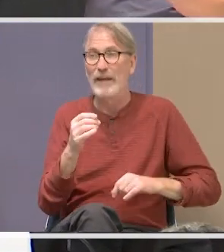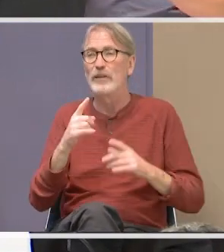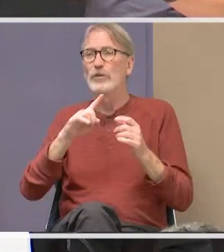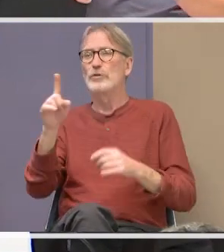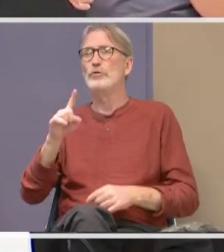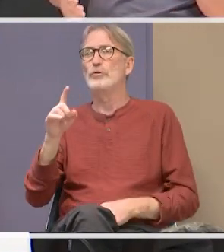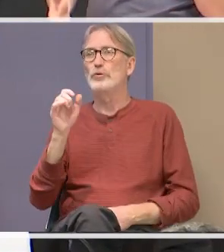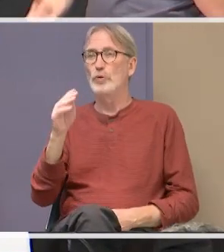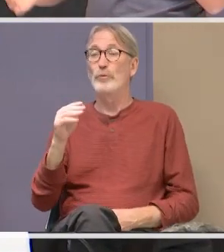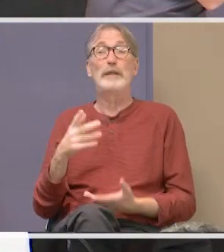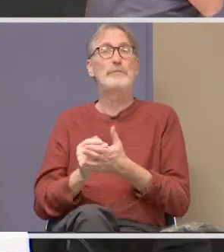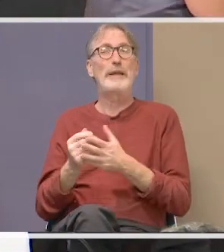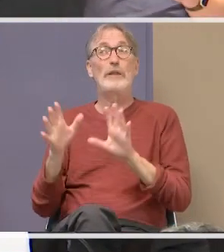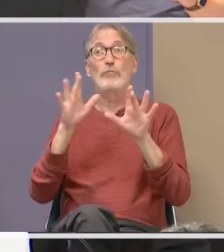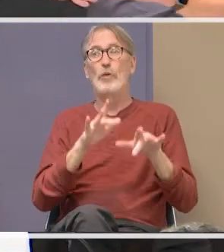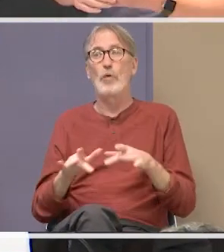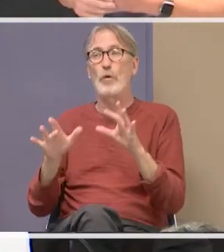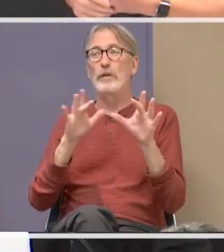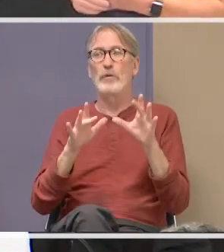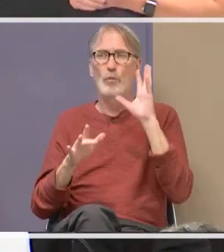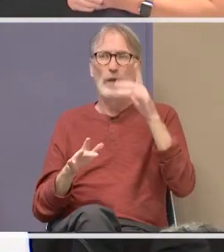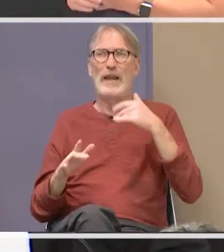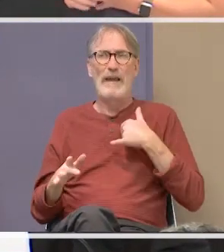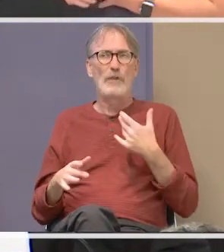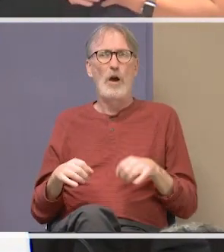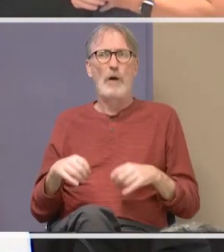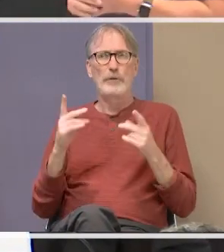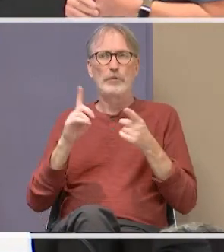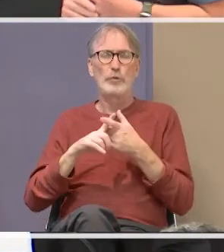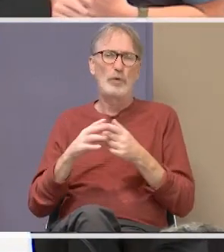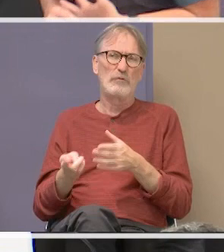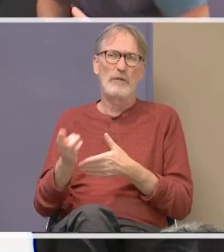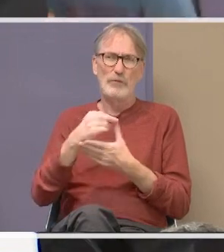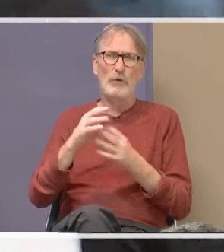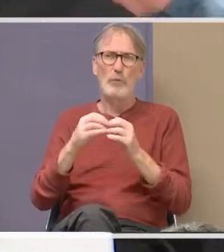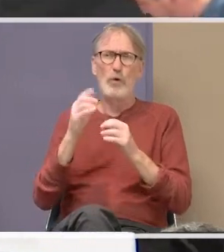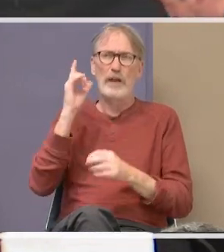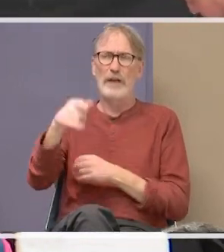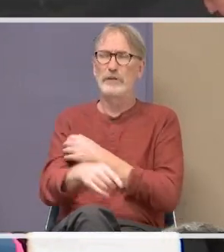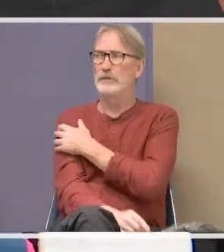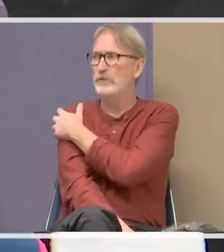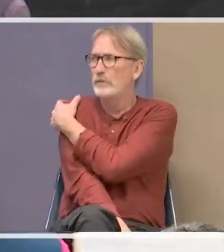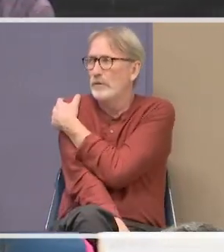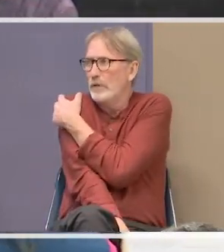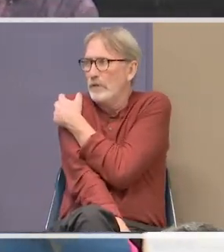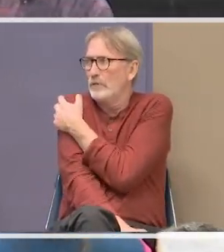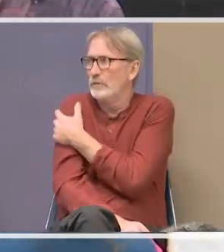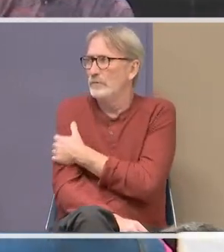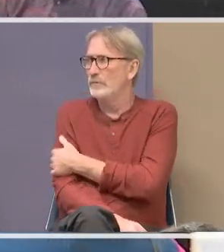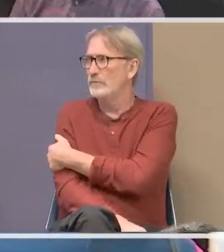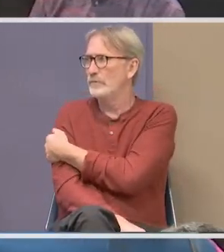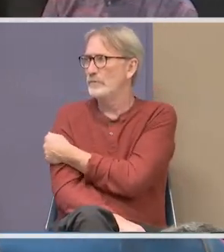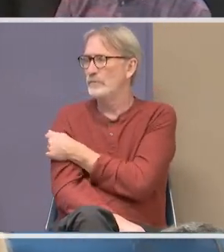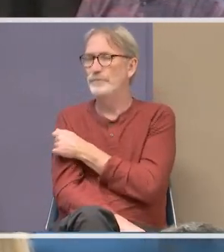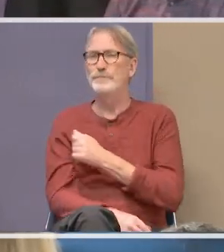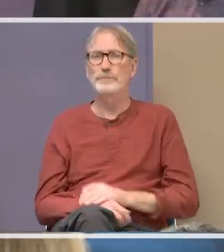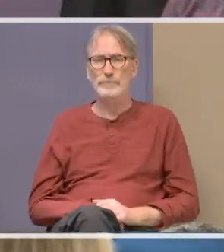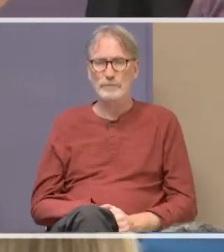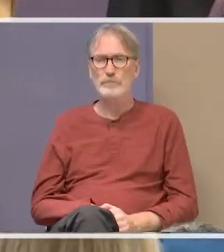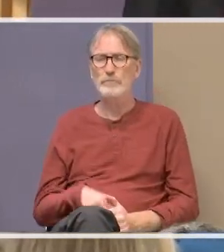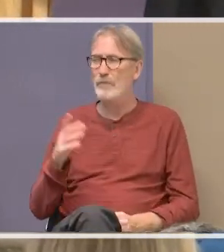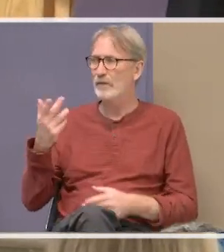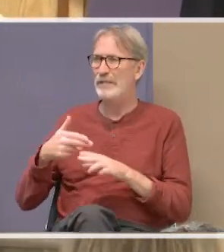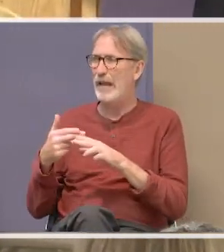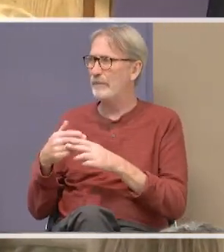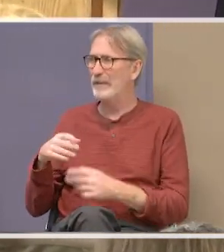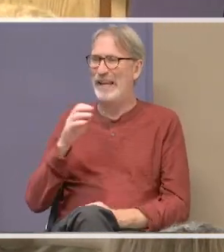meeting is being recorded, so there will be opportunities to review it later. Hi, Sabina Dietrich, East End Avenue. I've